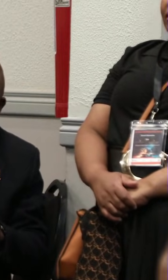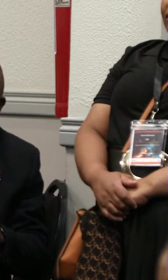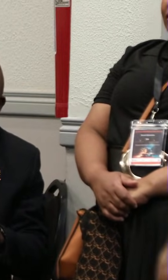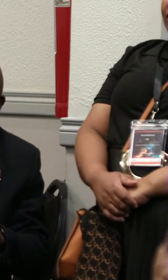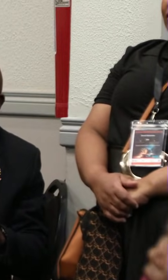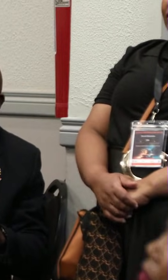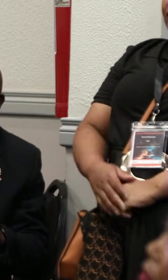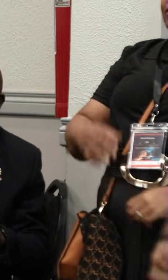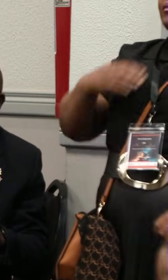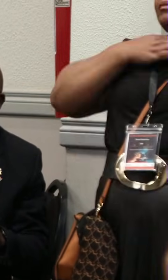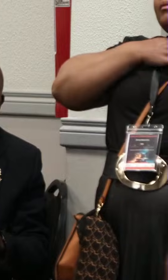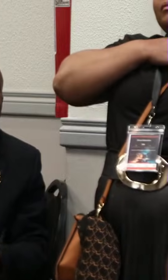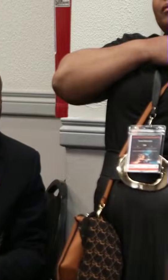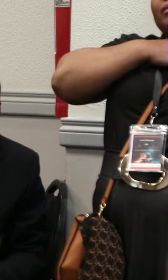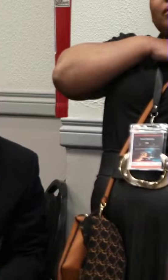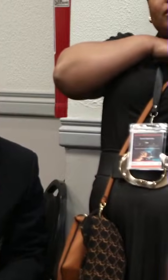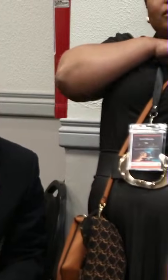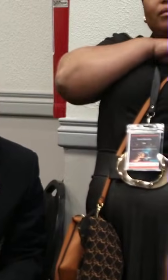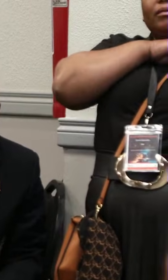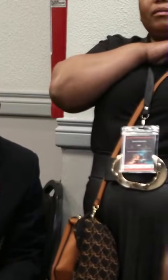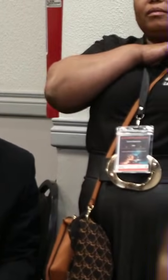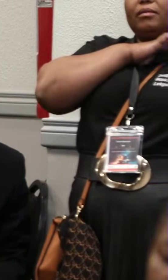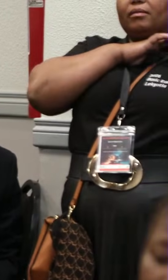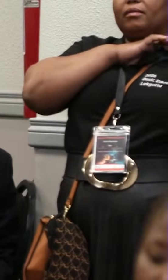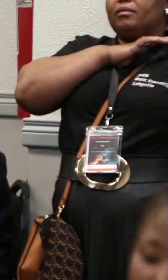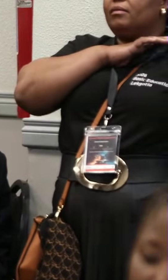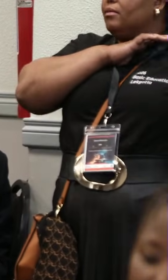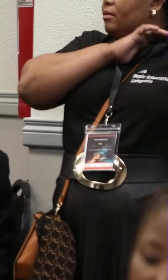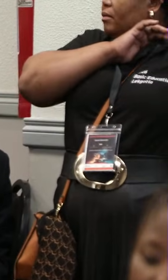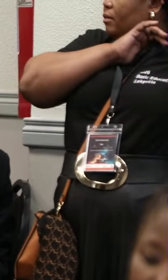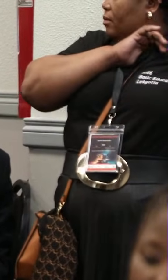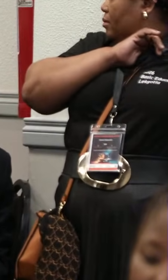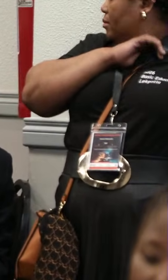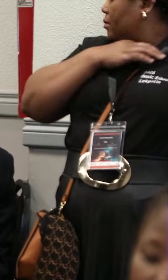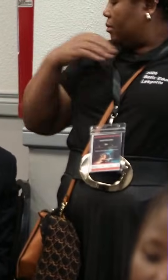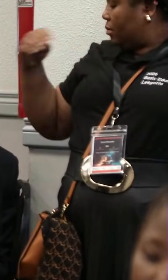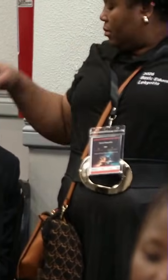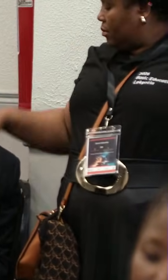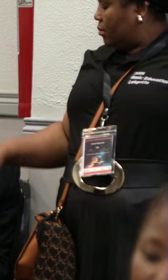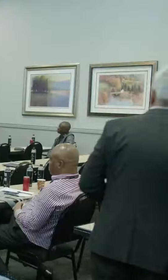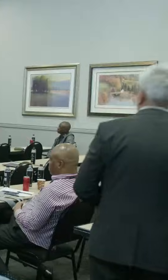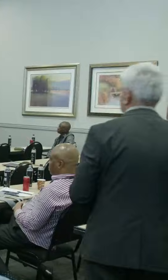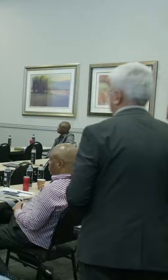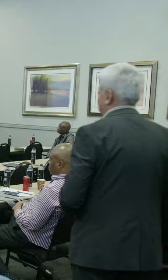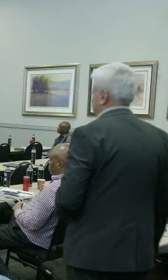more slide actually after this. There's only one slide after this. Oh.